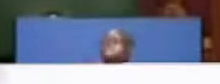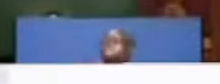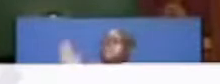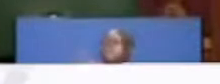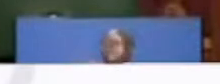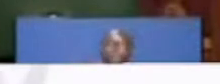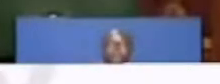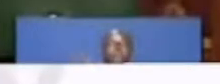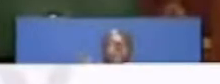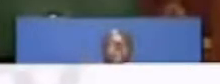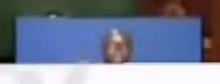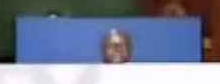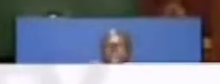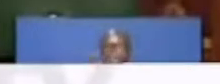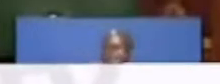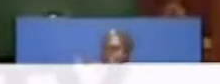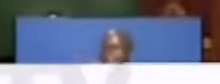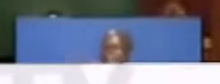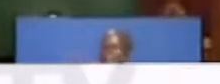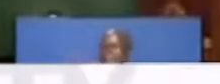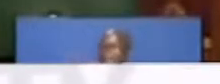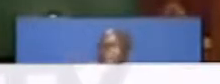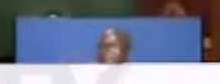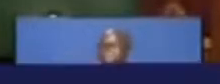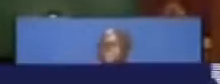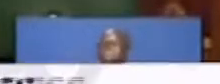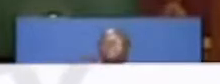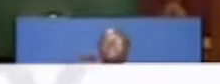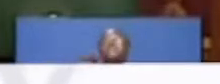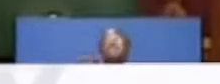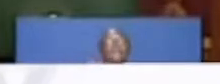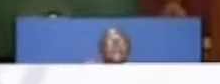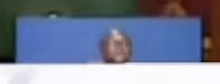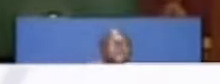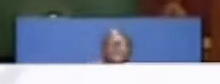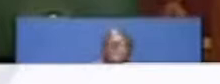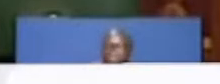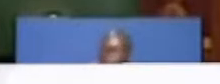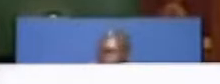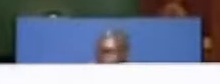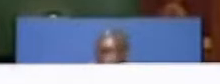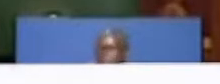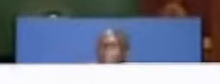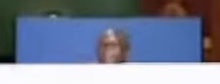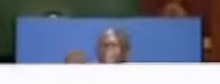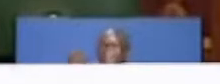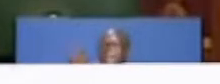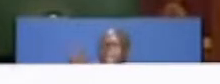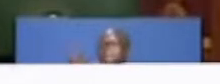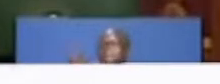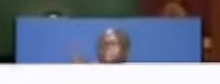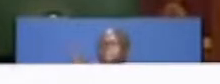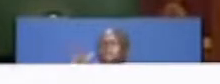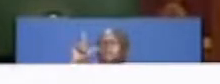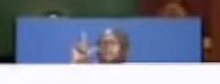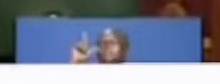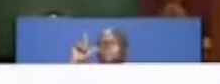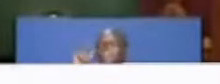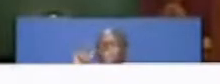route that links the landlocked countries of the Great Lakes region with the Kenya maritime seaport of Mombasa.